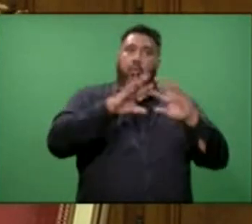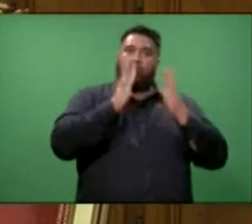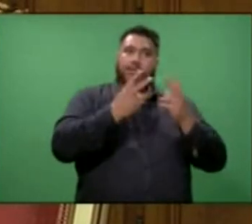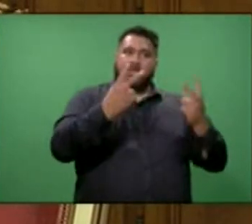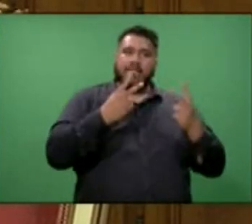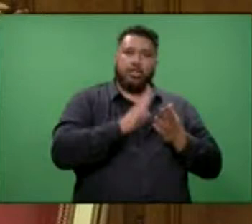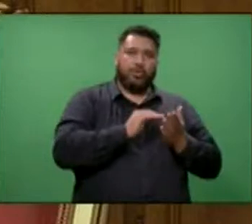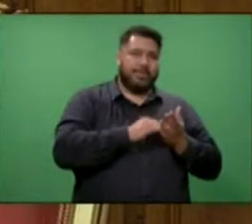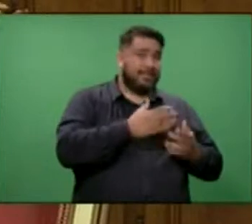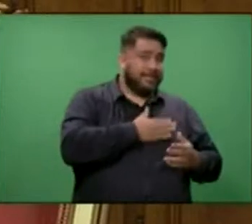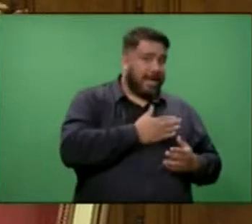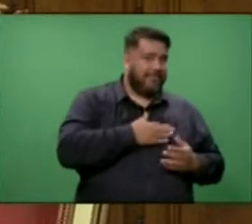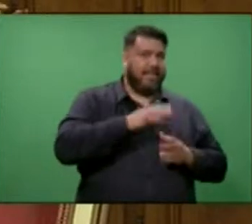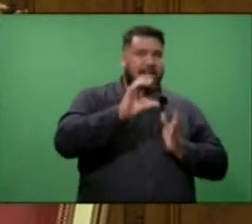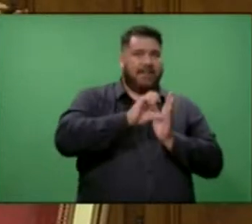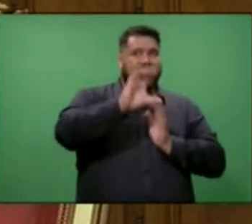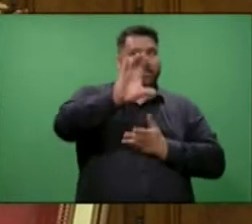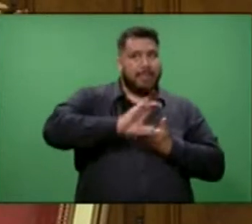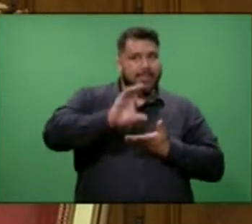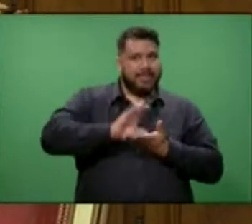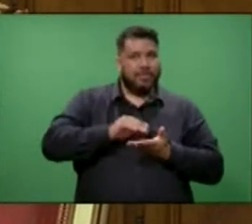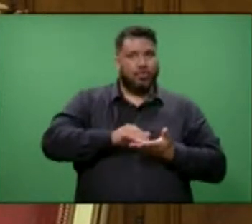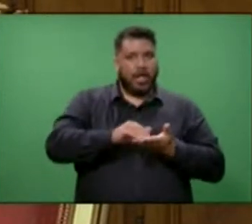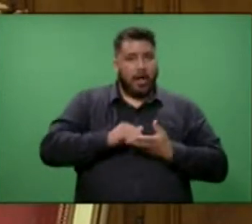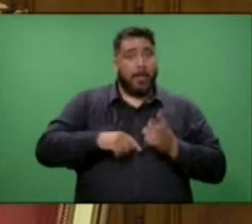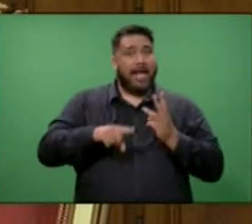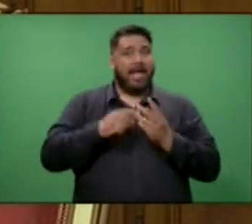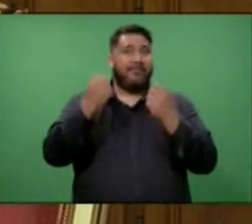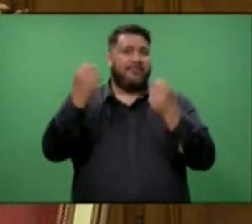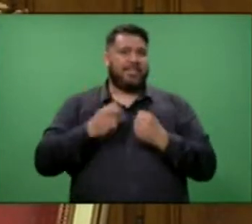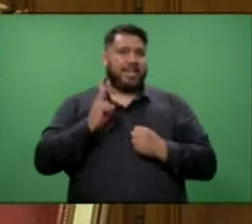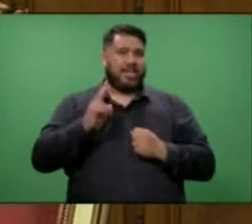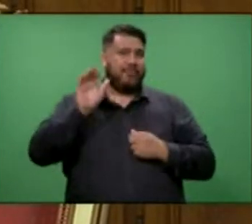to invest in, and eventually to visit again.